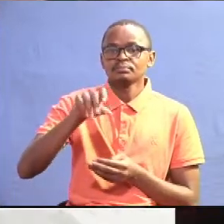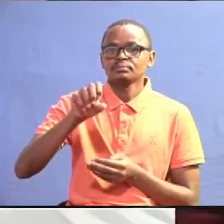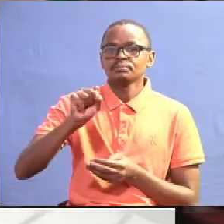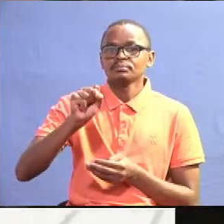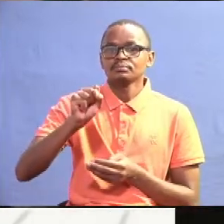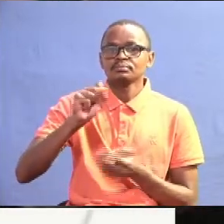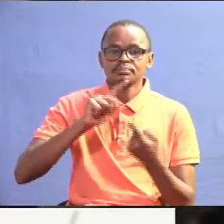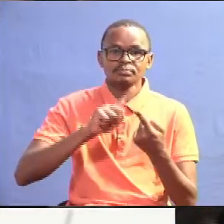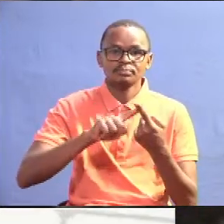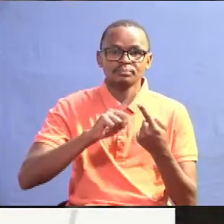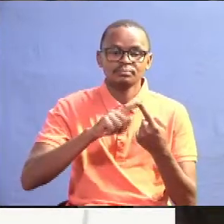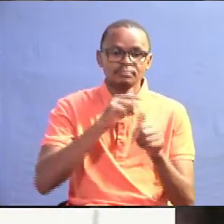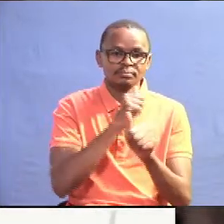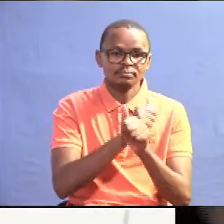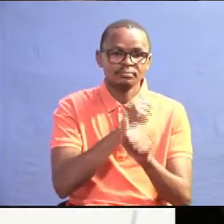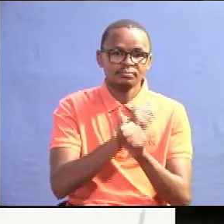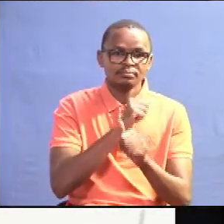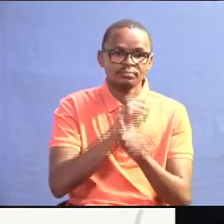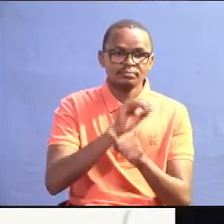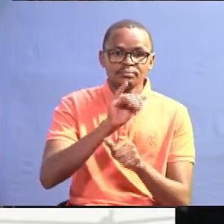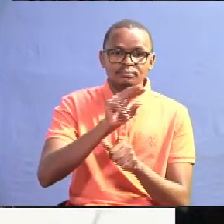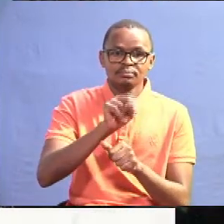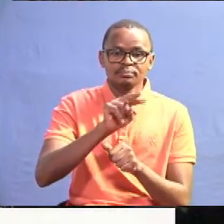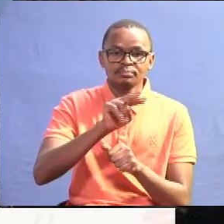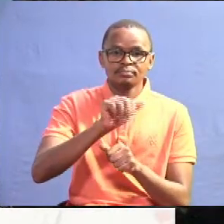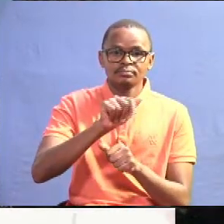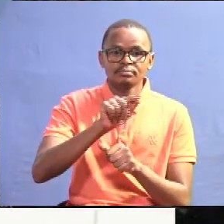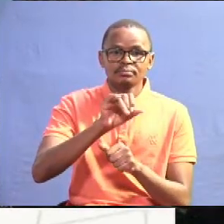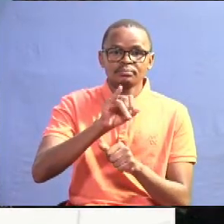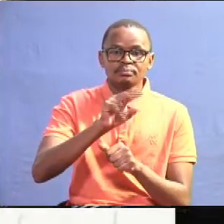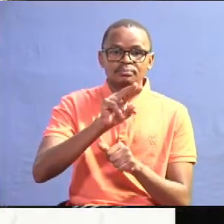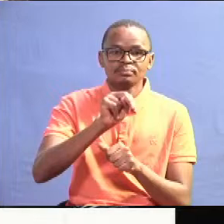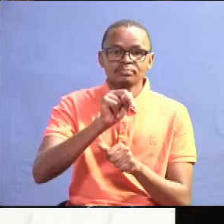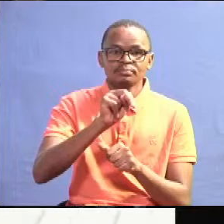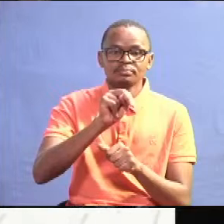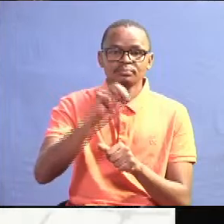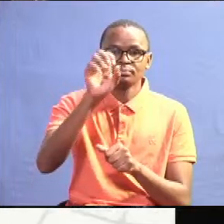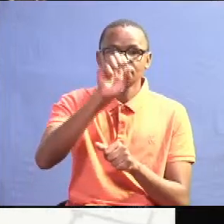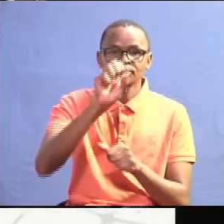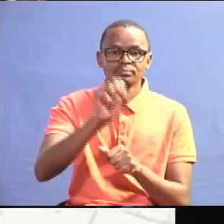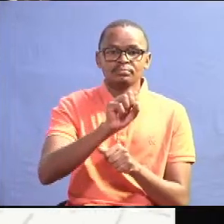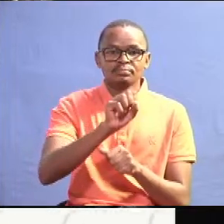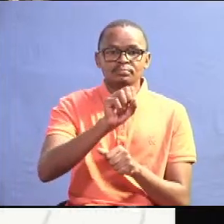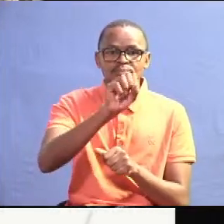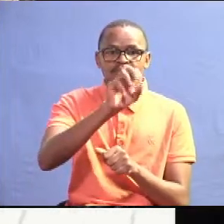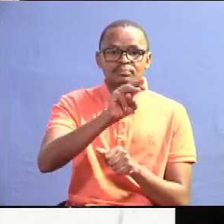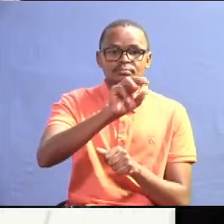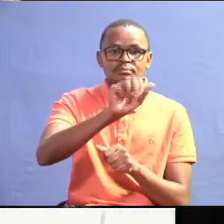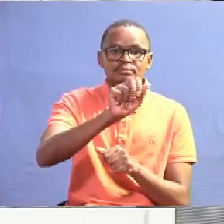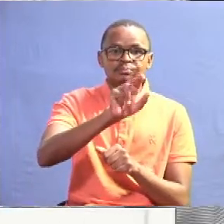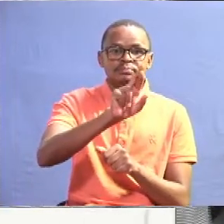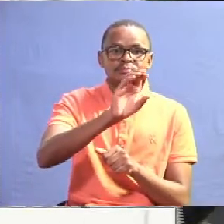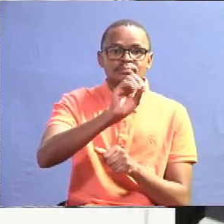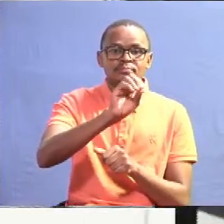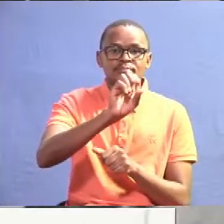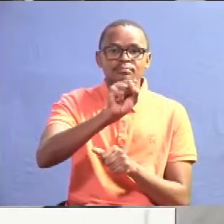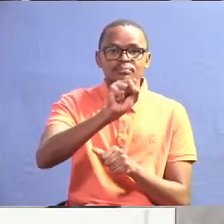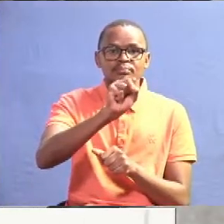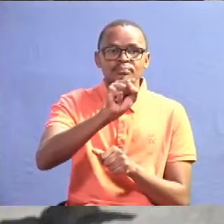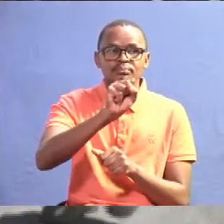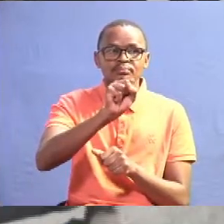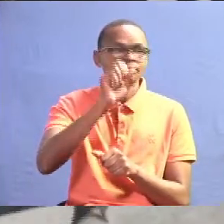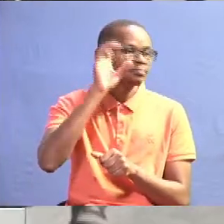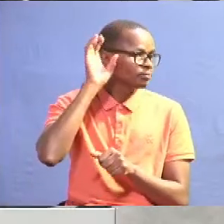repel the disastrous invasion of our country. U.S. Secretary of State Marco Rubio's recent Senate confirmation